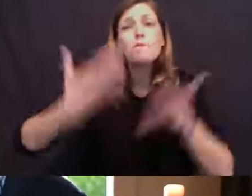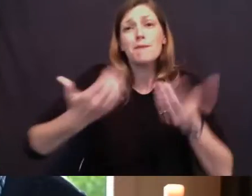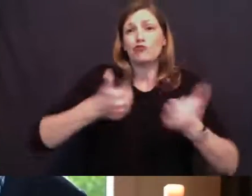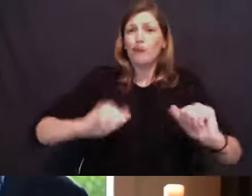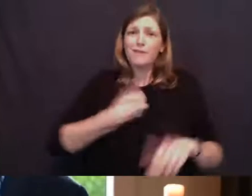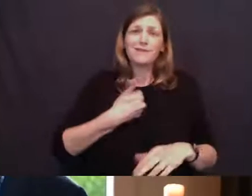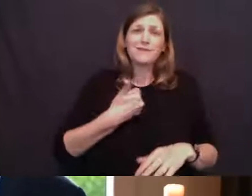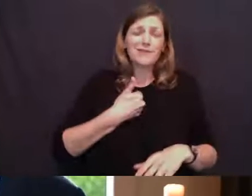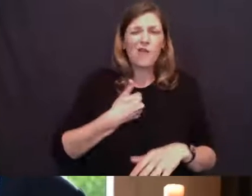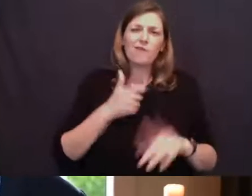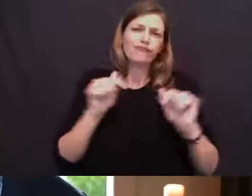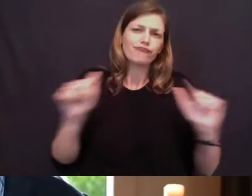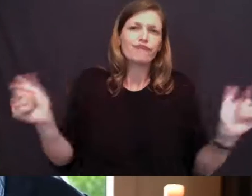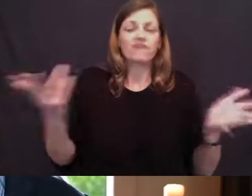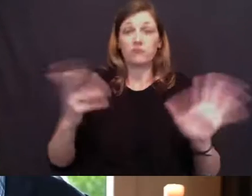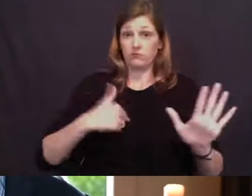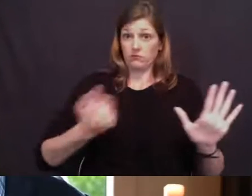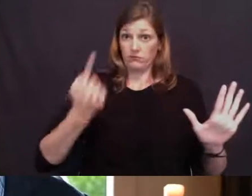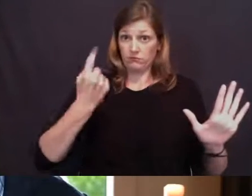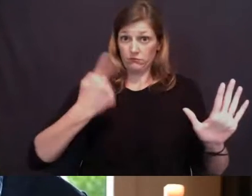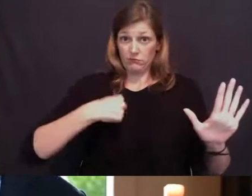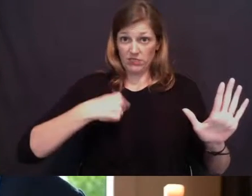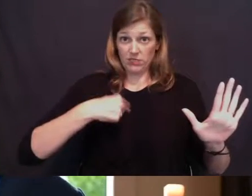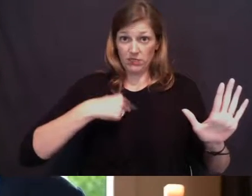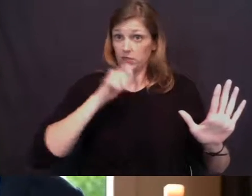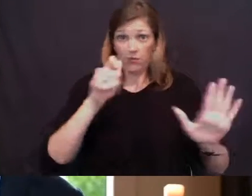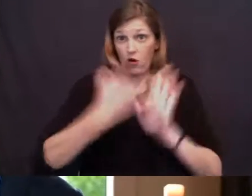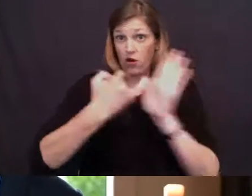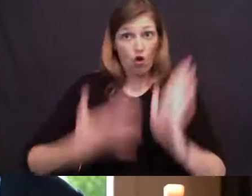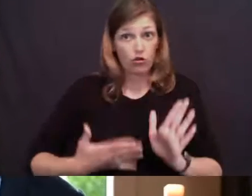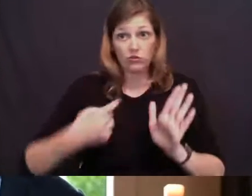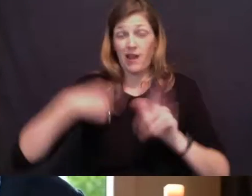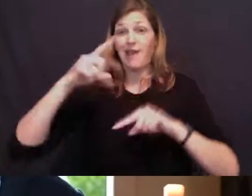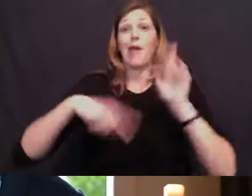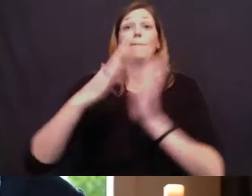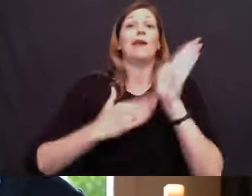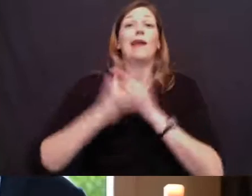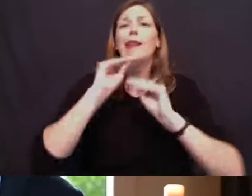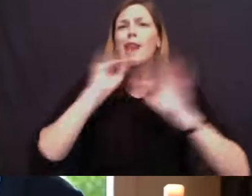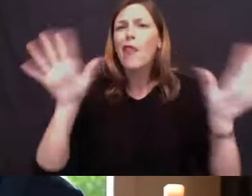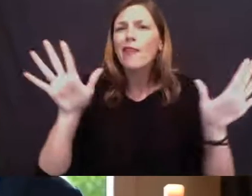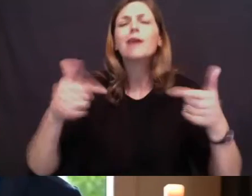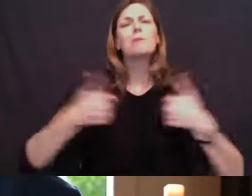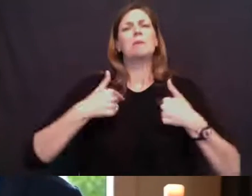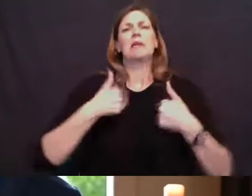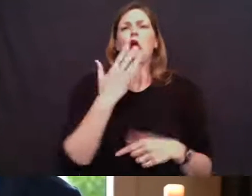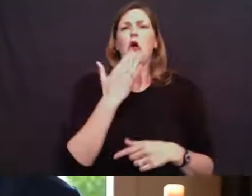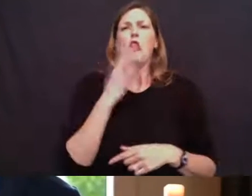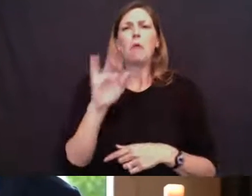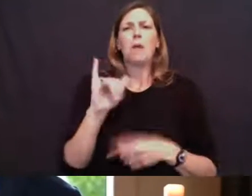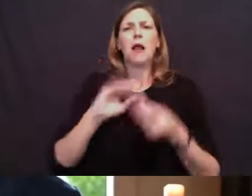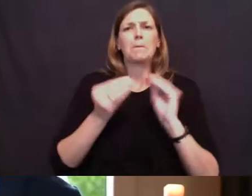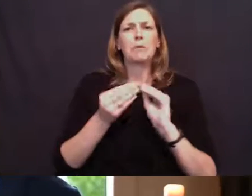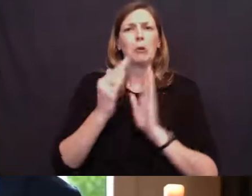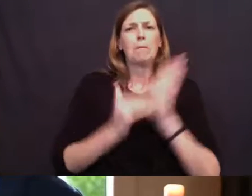all this kind of stuff. And now you gotta understand, I'm not an artist. I can't paint anything to save my life. I'm a color by number, paint by number